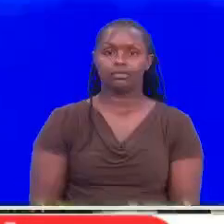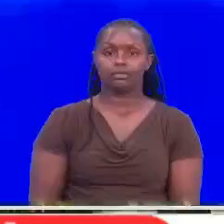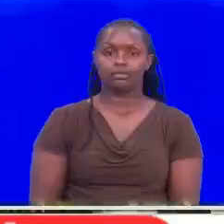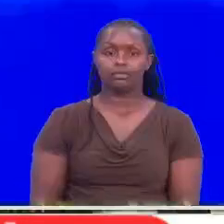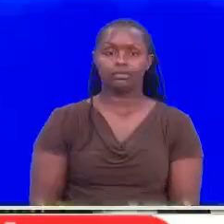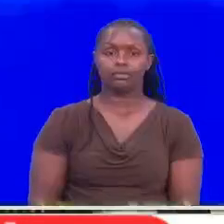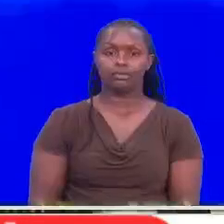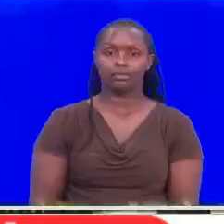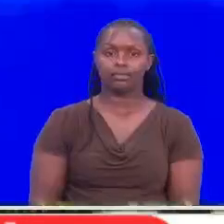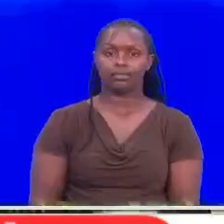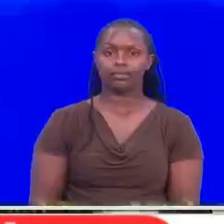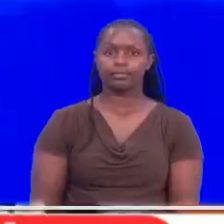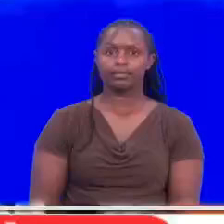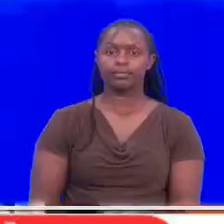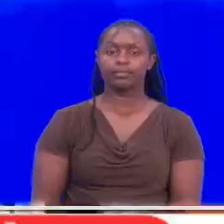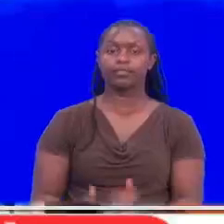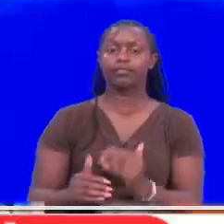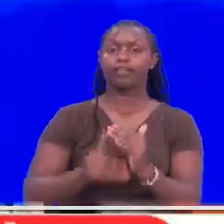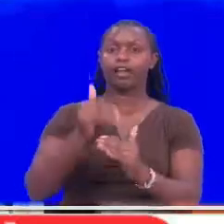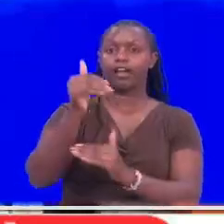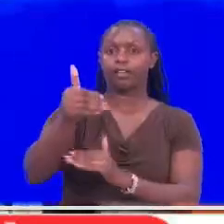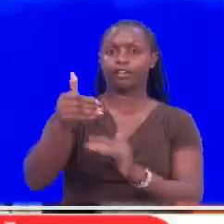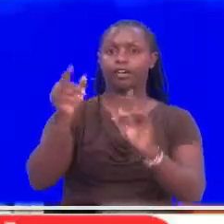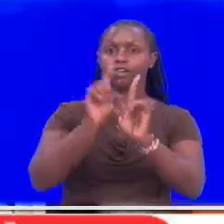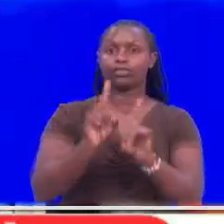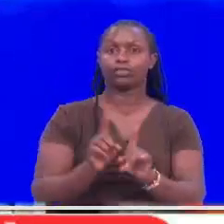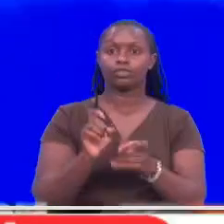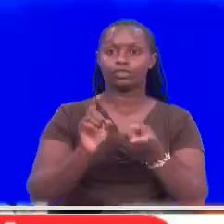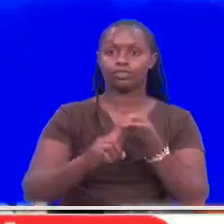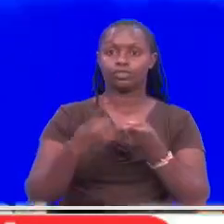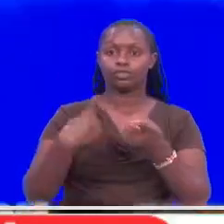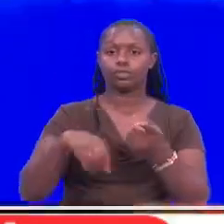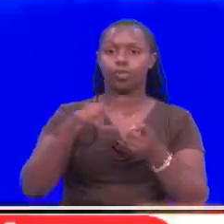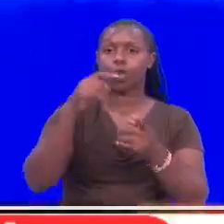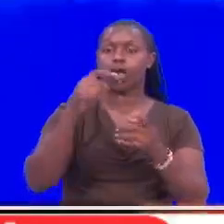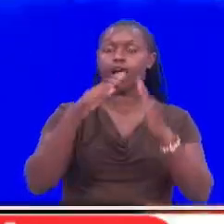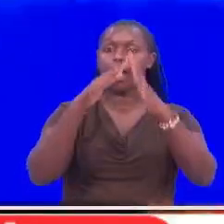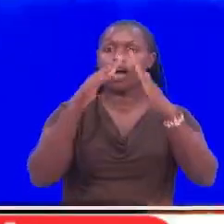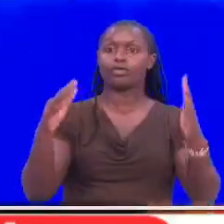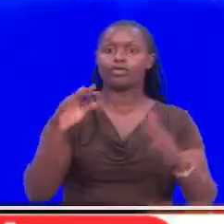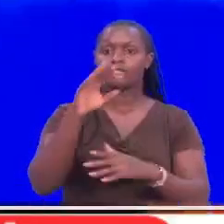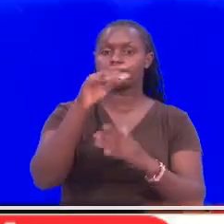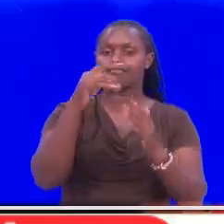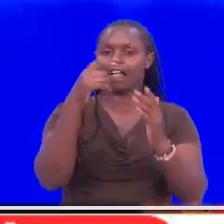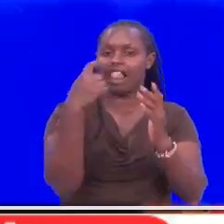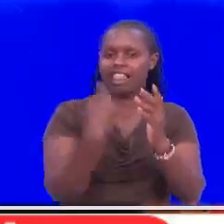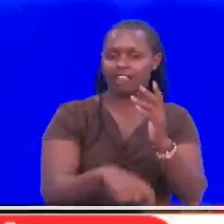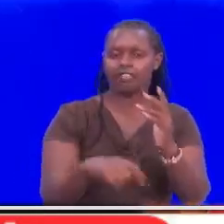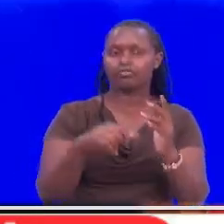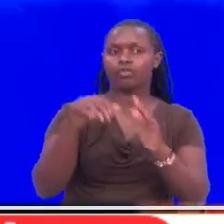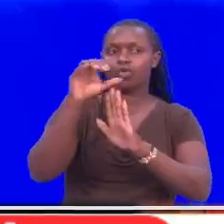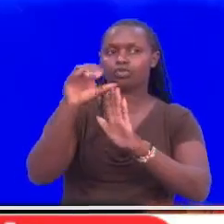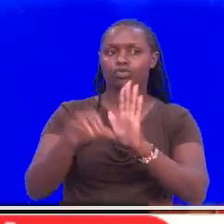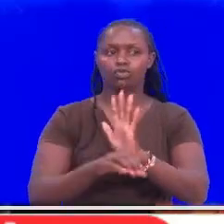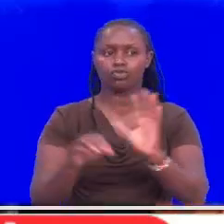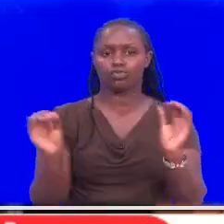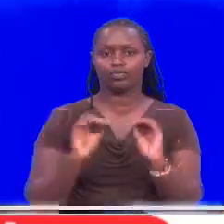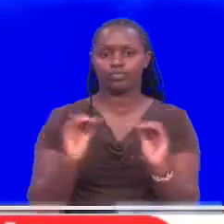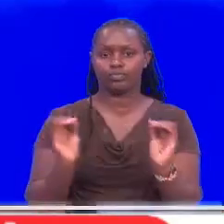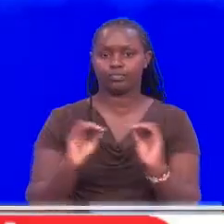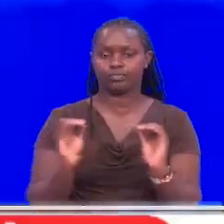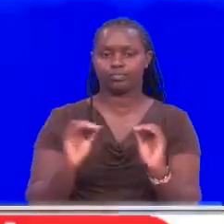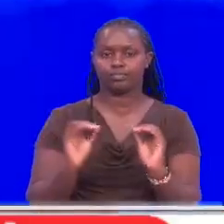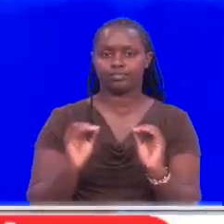Even after the court ruled in November that the levy was unconstitutional, President William Ruto and his